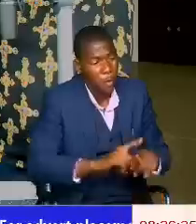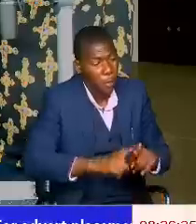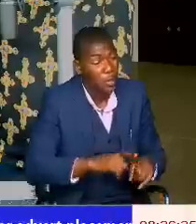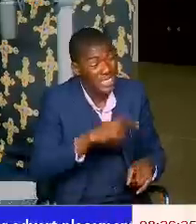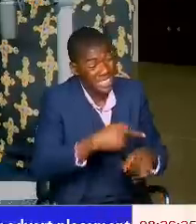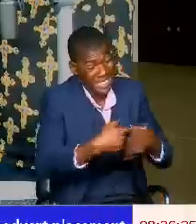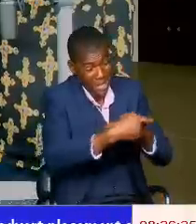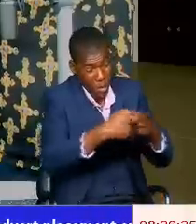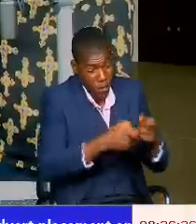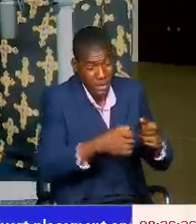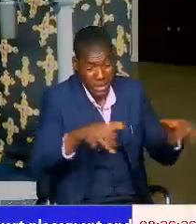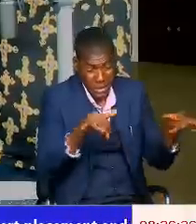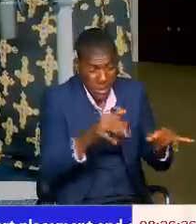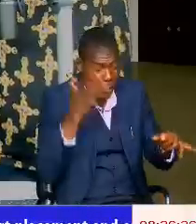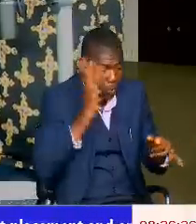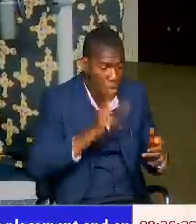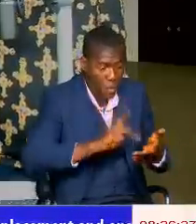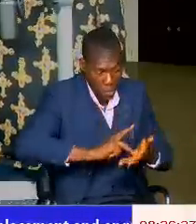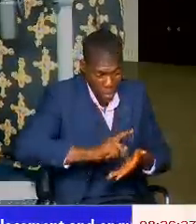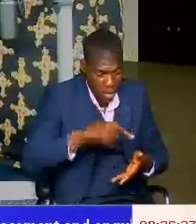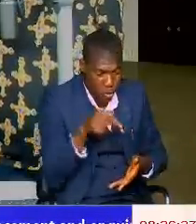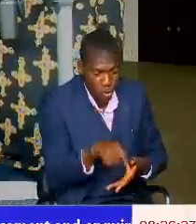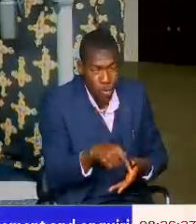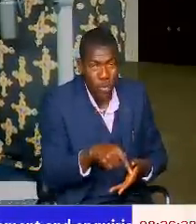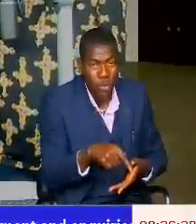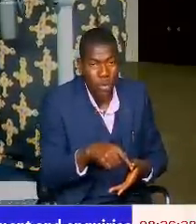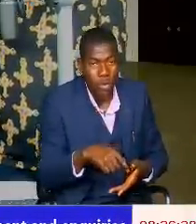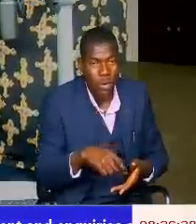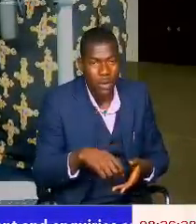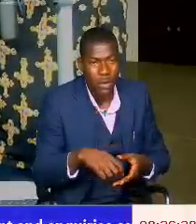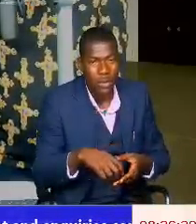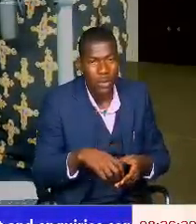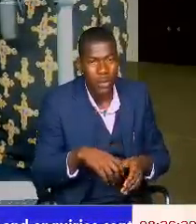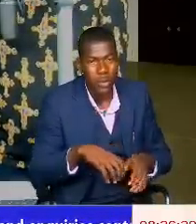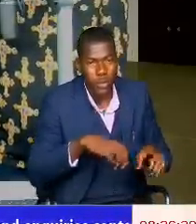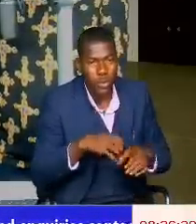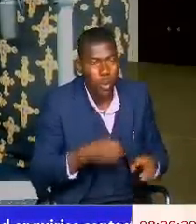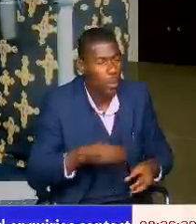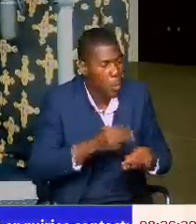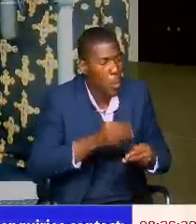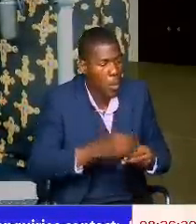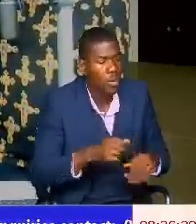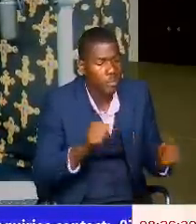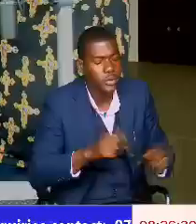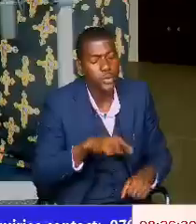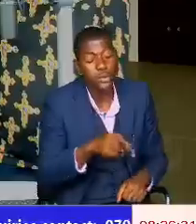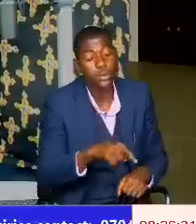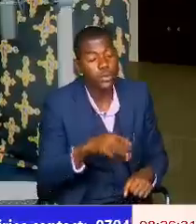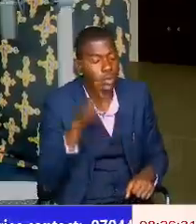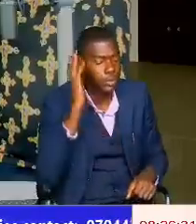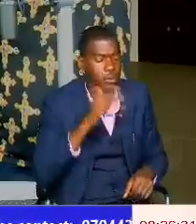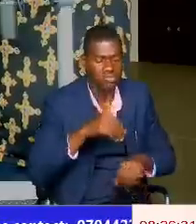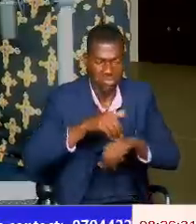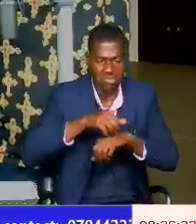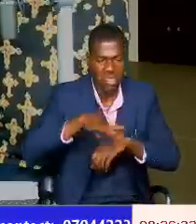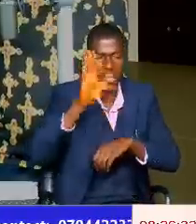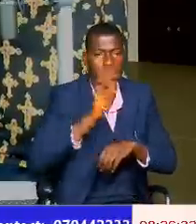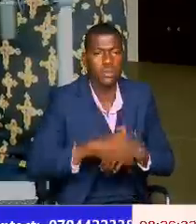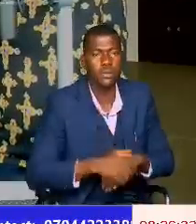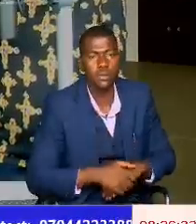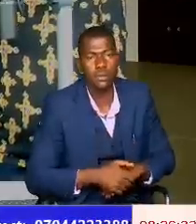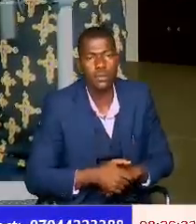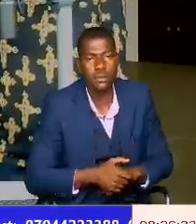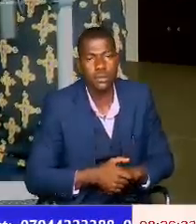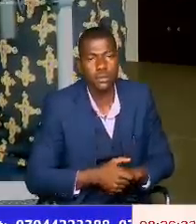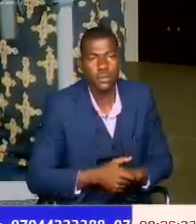same office, your transfer, you do too much. It's not the officer, not the officer. They say, that our office for